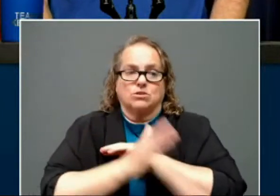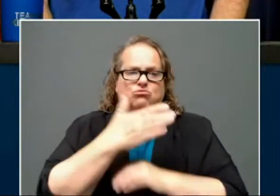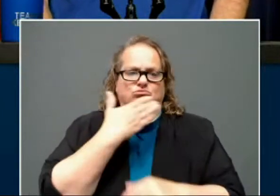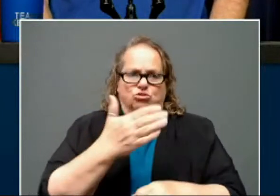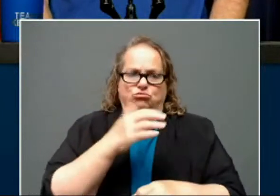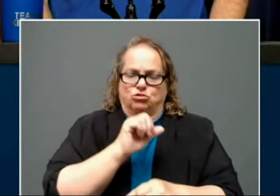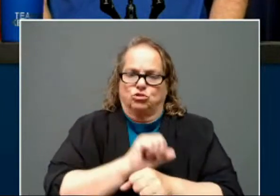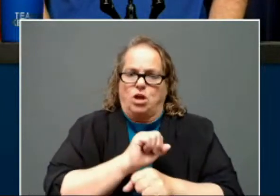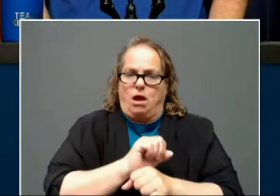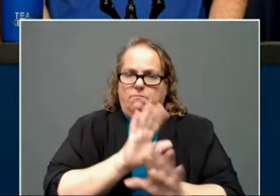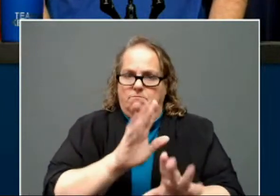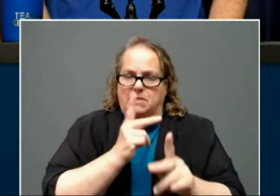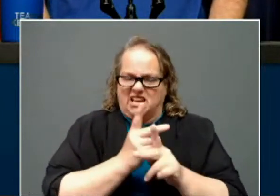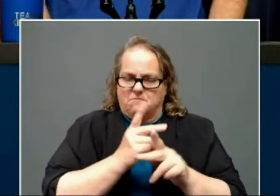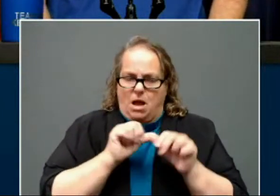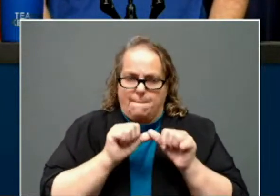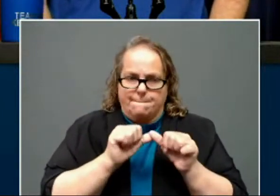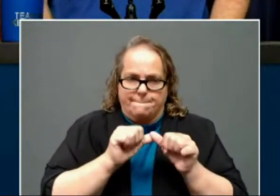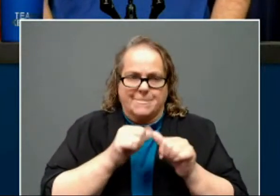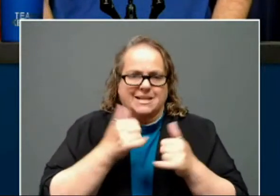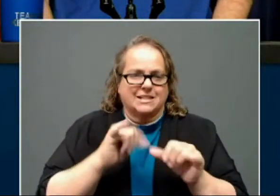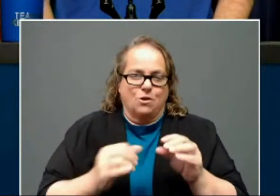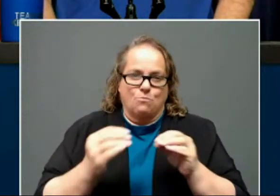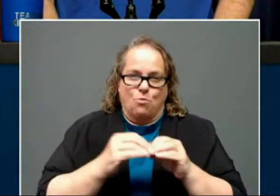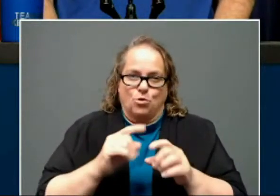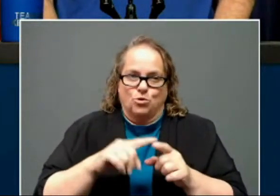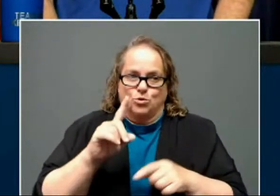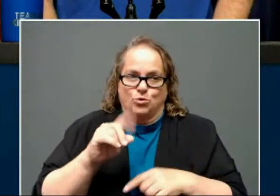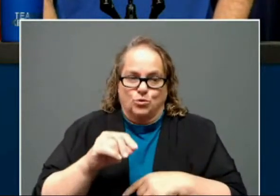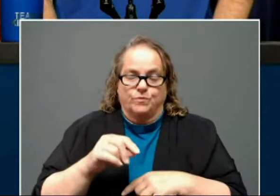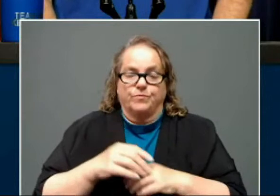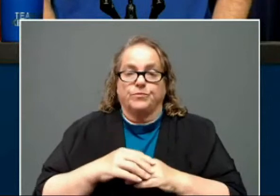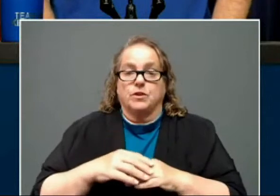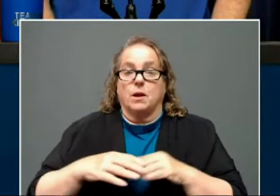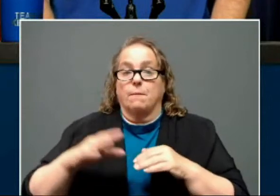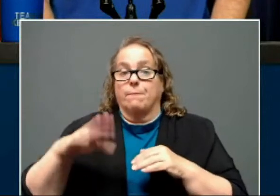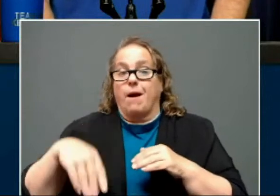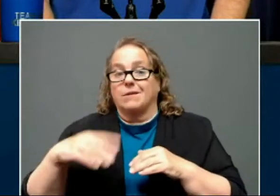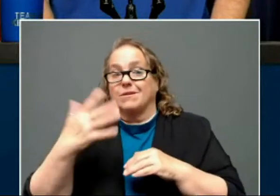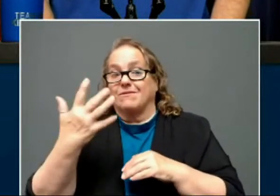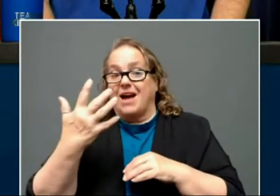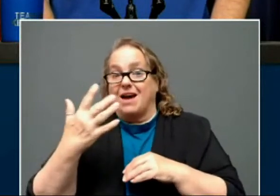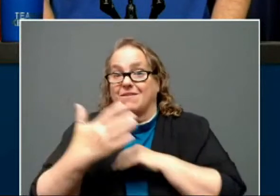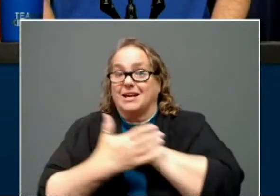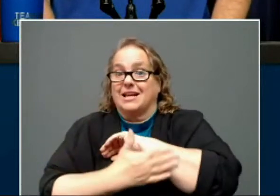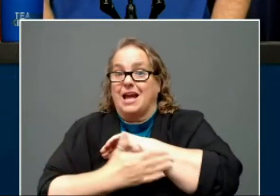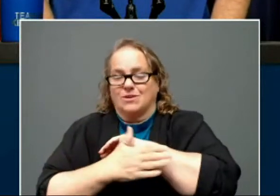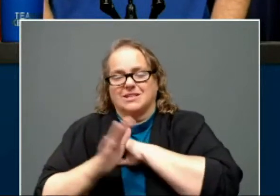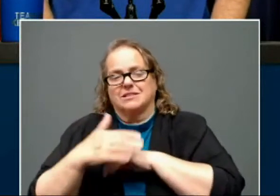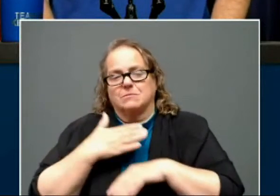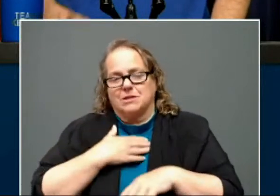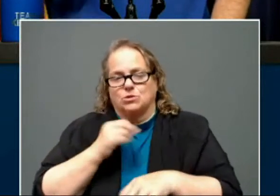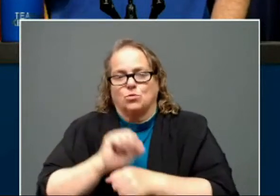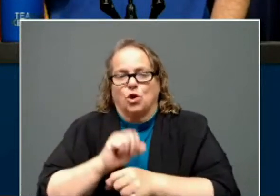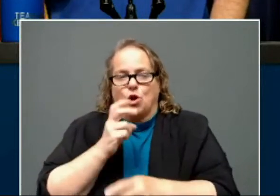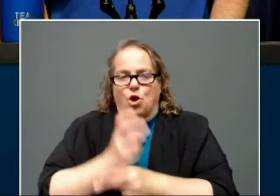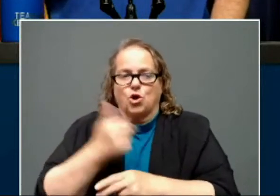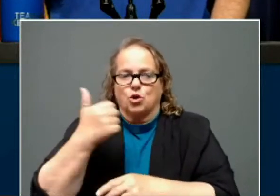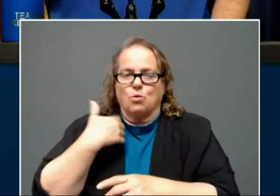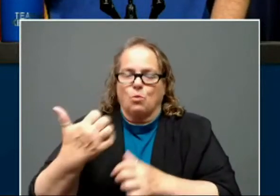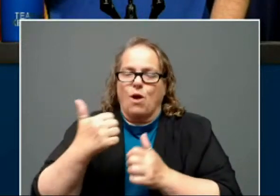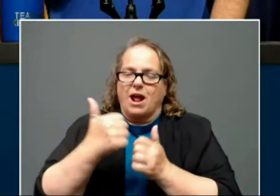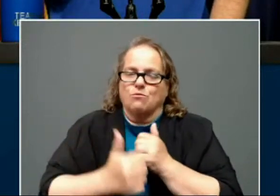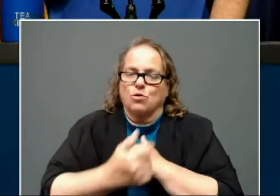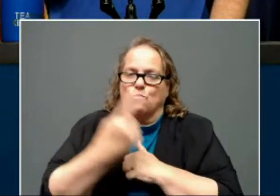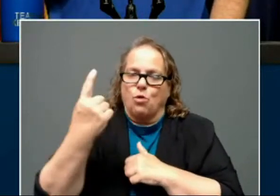still so much more to do. To our bottom 5 counties, just let's work harder. We want everybody to be protected out there. And let me